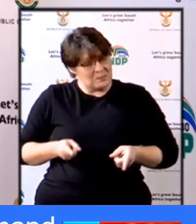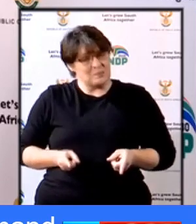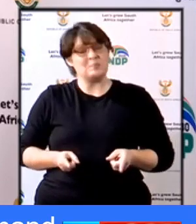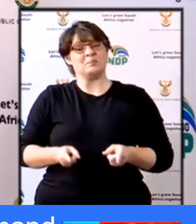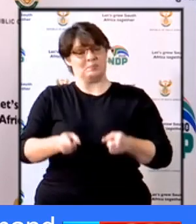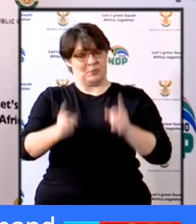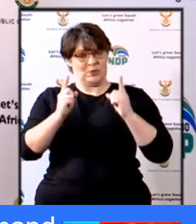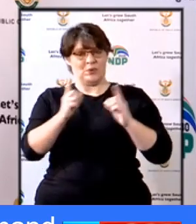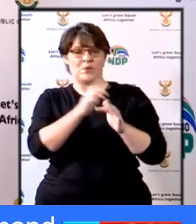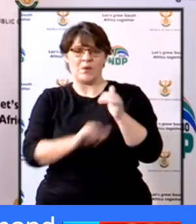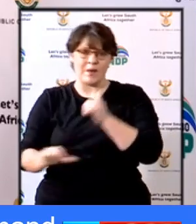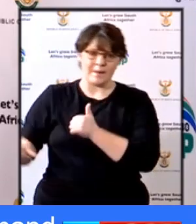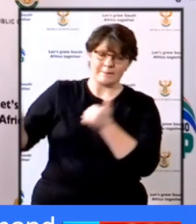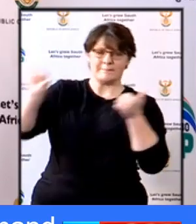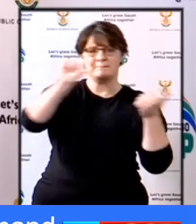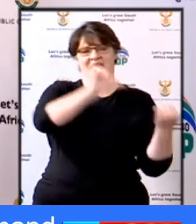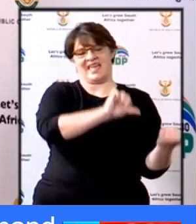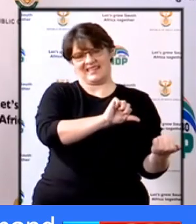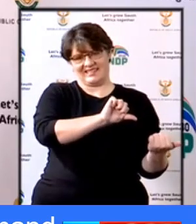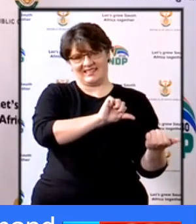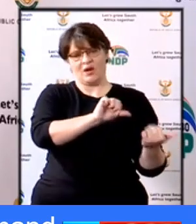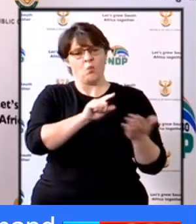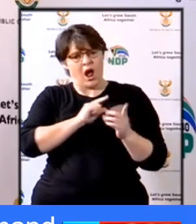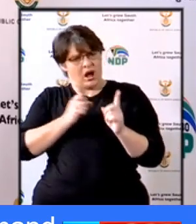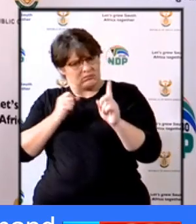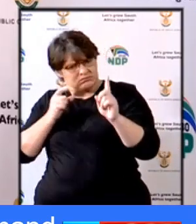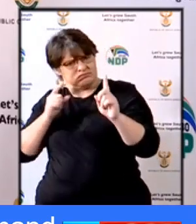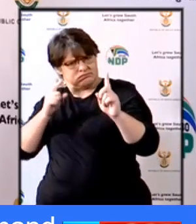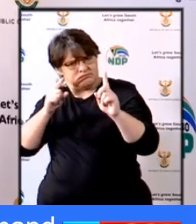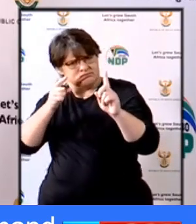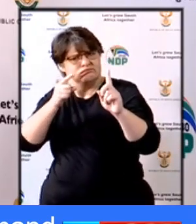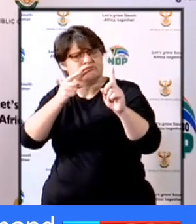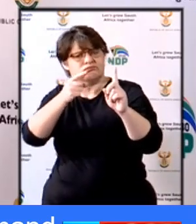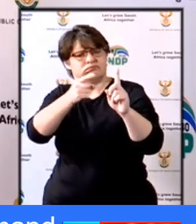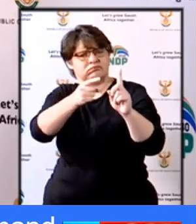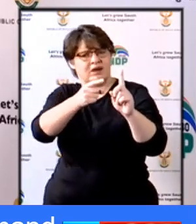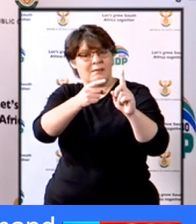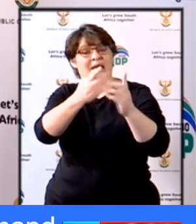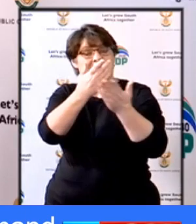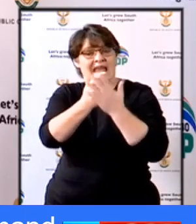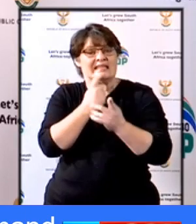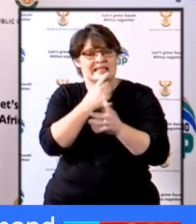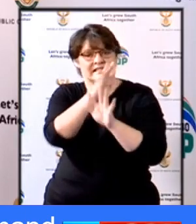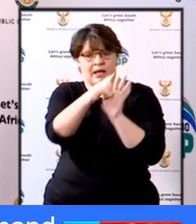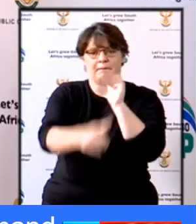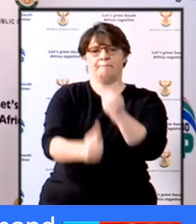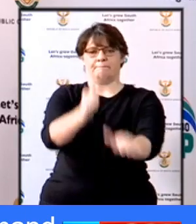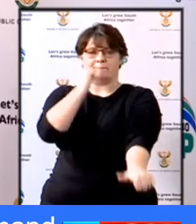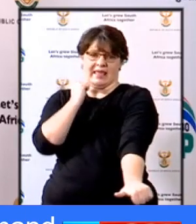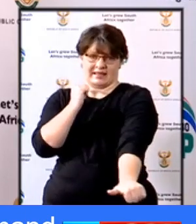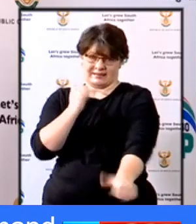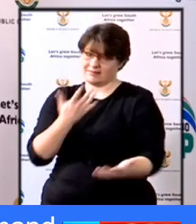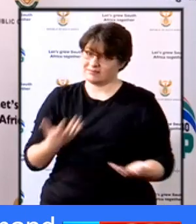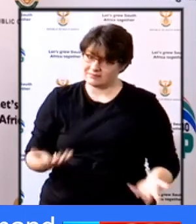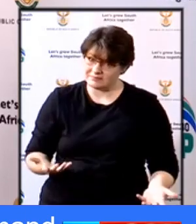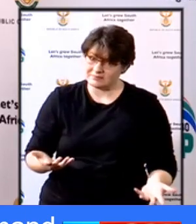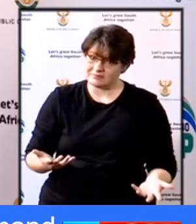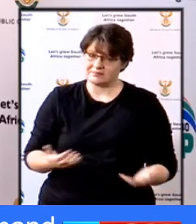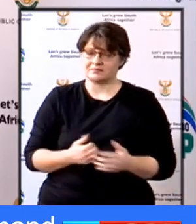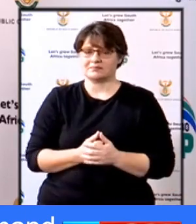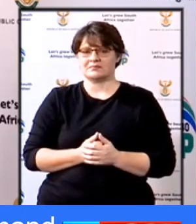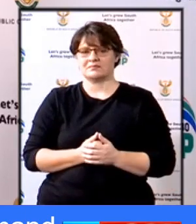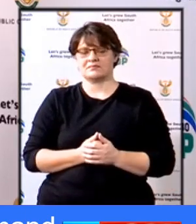of reversing the gains we have thus far recorded. In